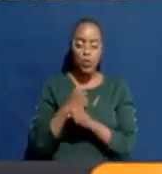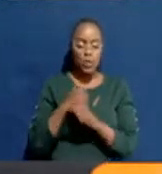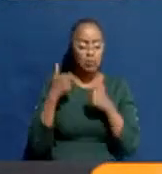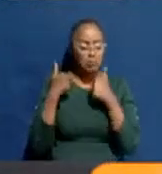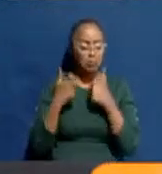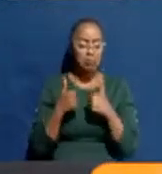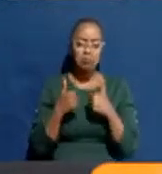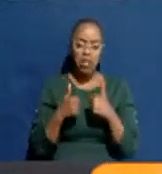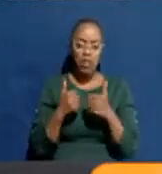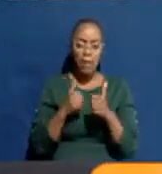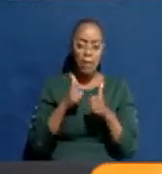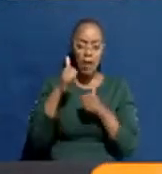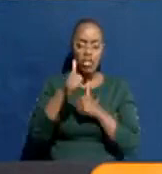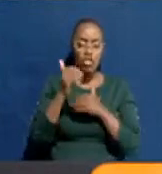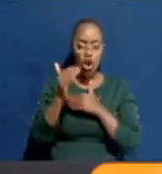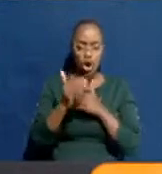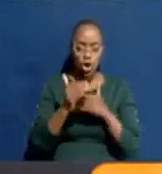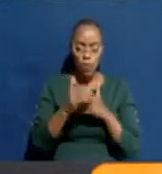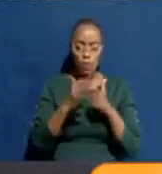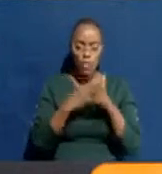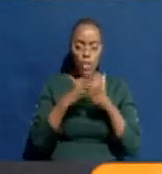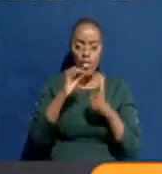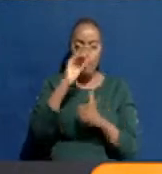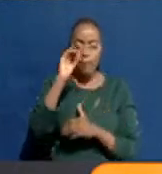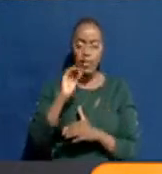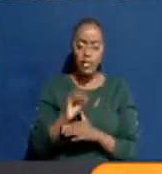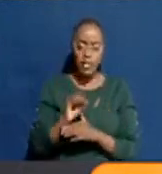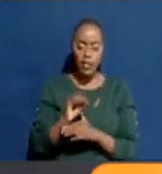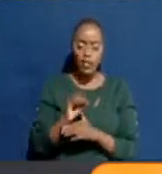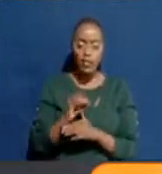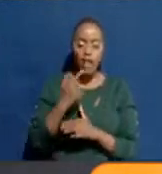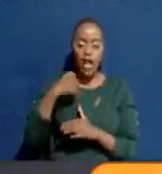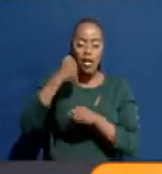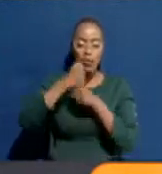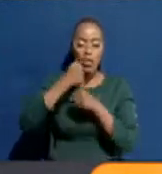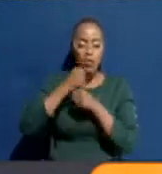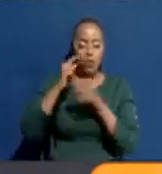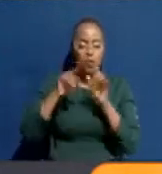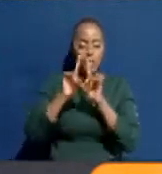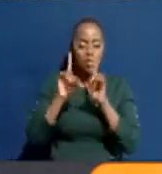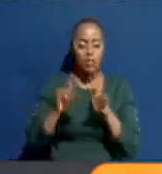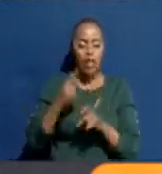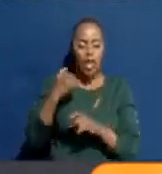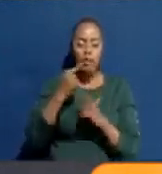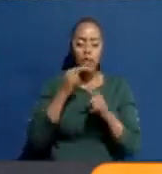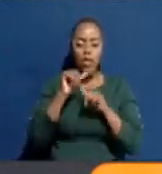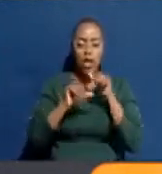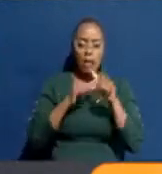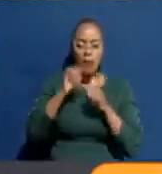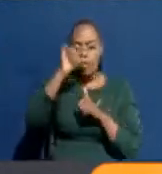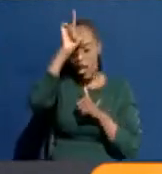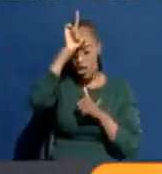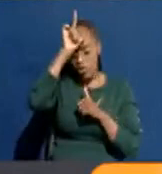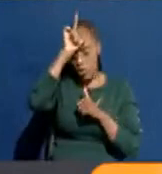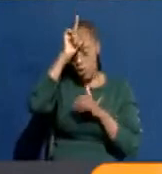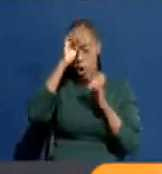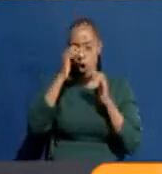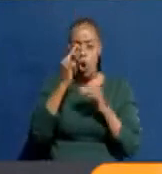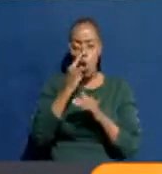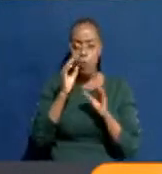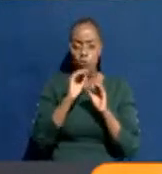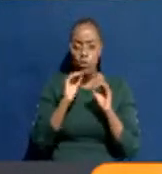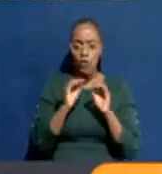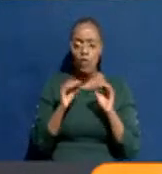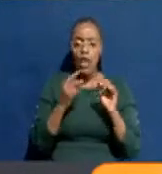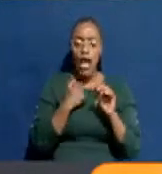well, past almost closing 80%. What are we doing? Why are we not talking about rural homes per se? There is